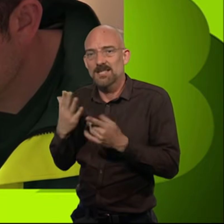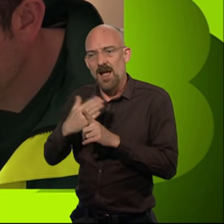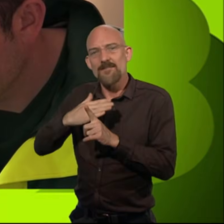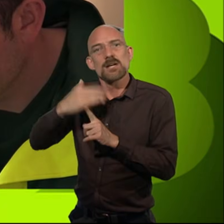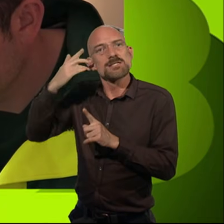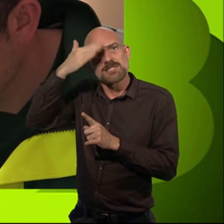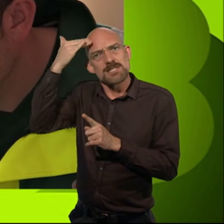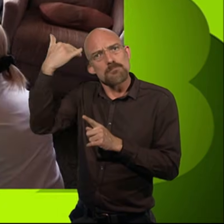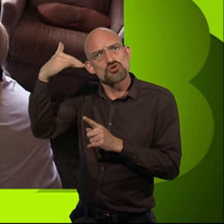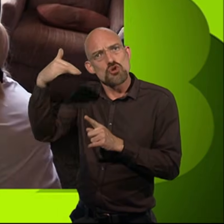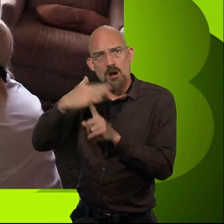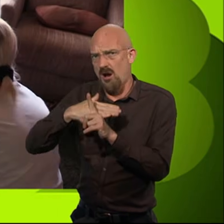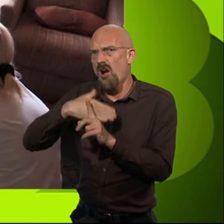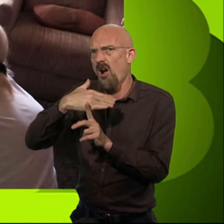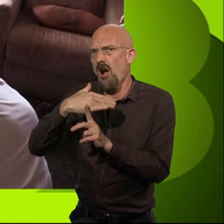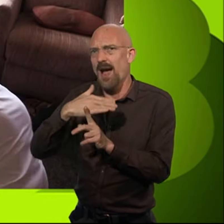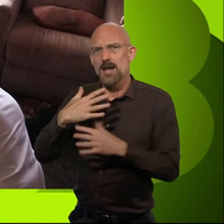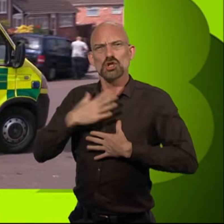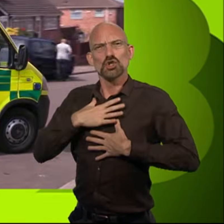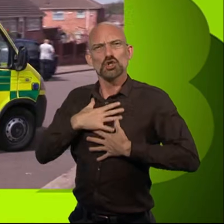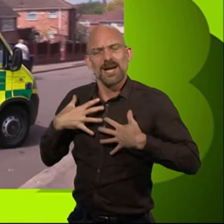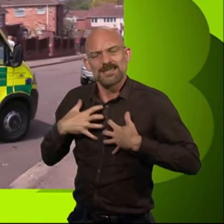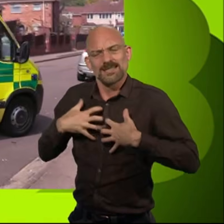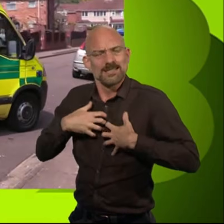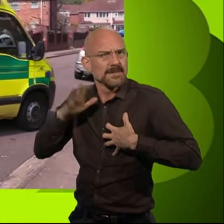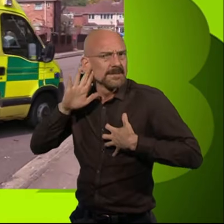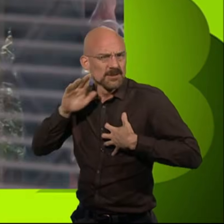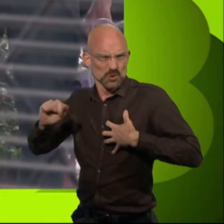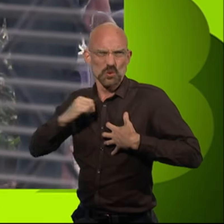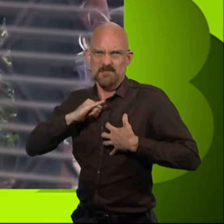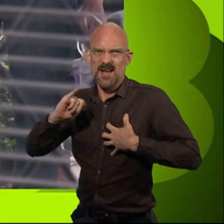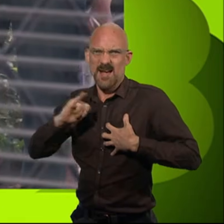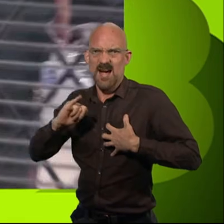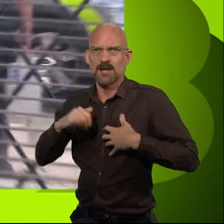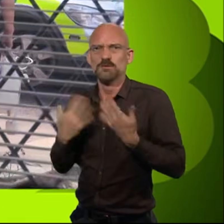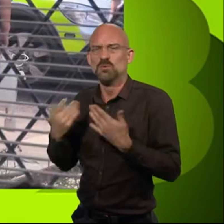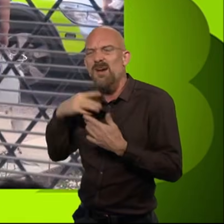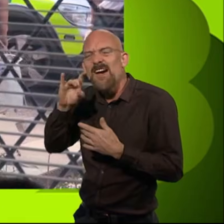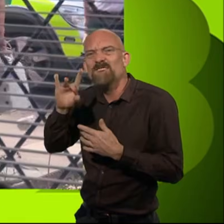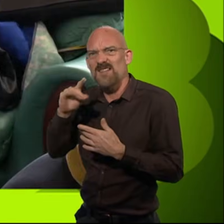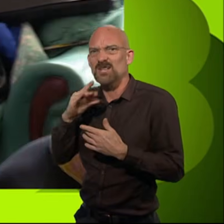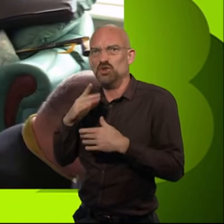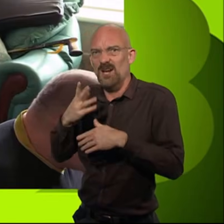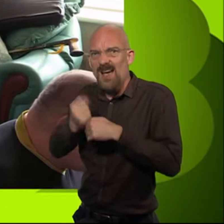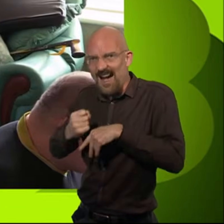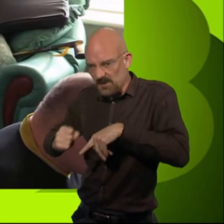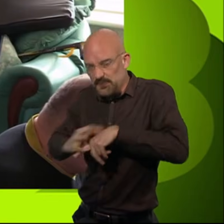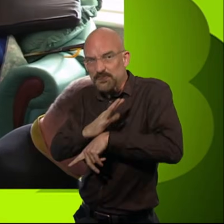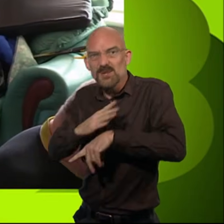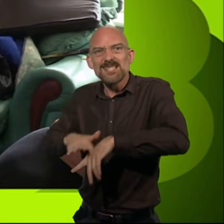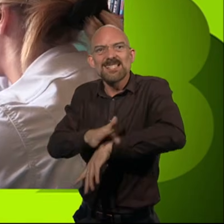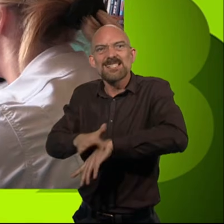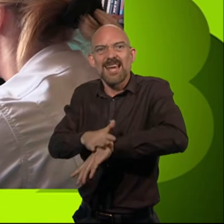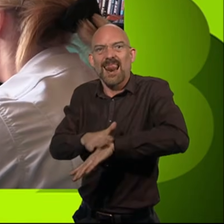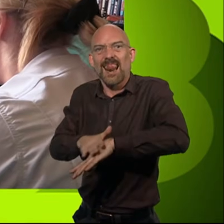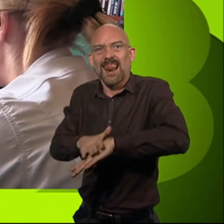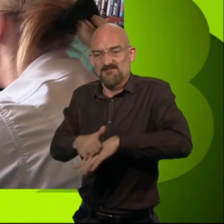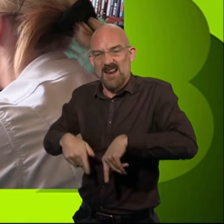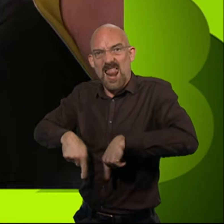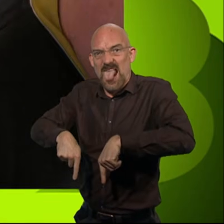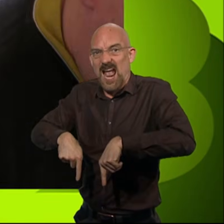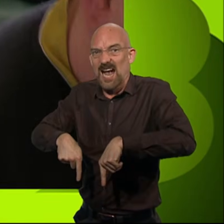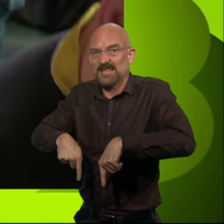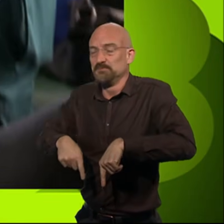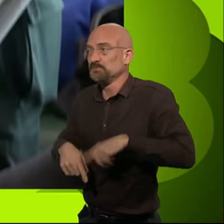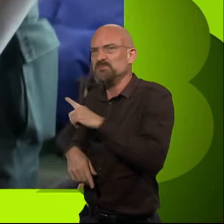health concerns, we need to get Frank to hospital. And to do that, the ambulance team have arrived with a nifty gadget to move